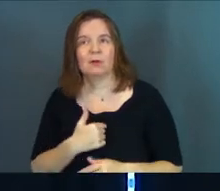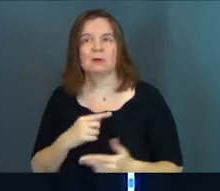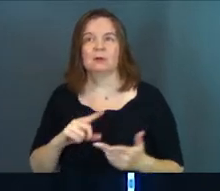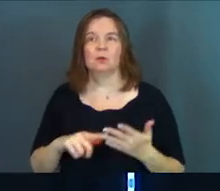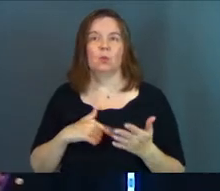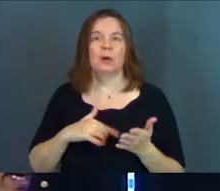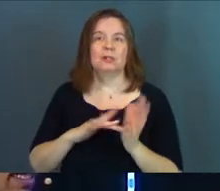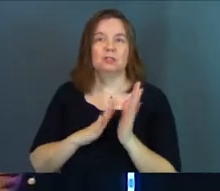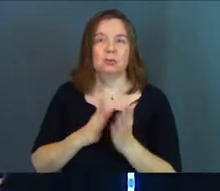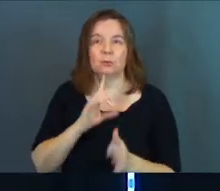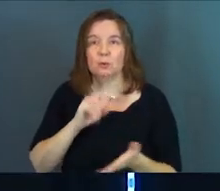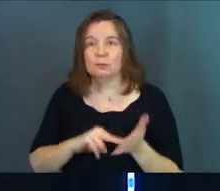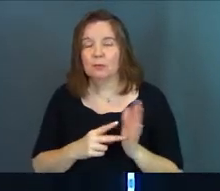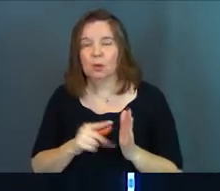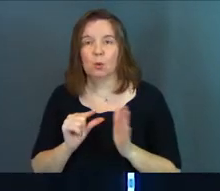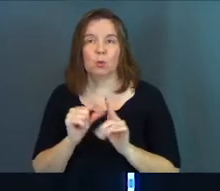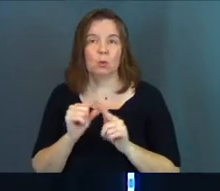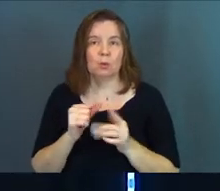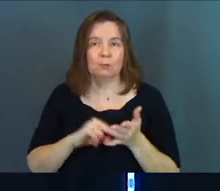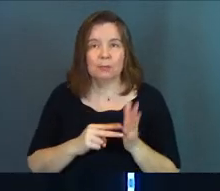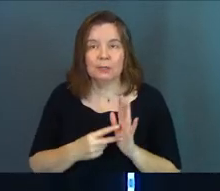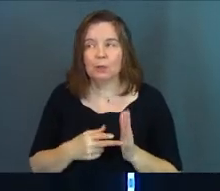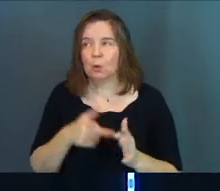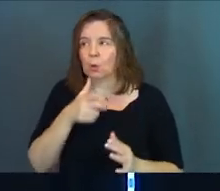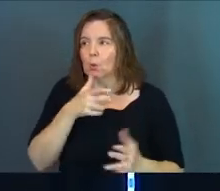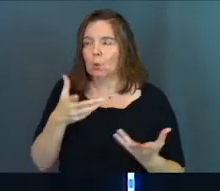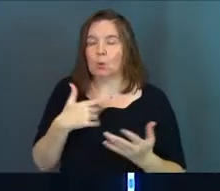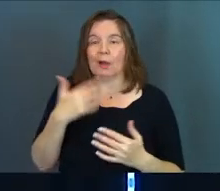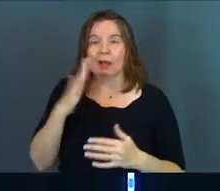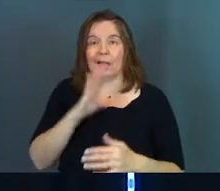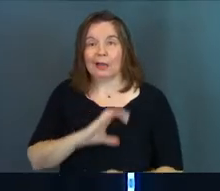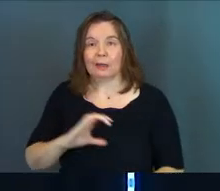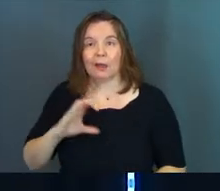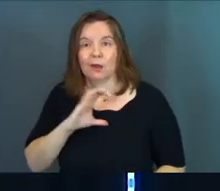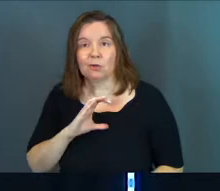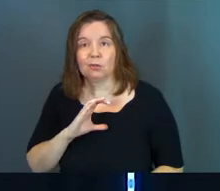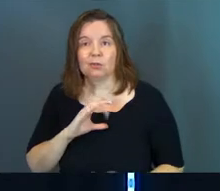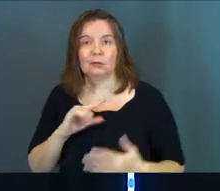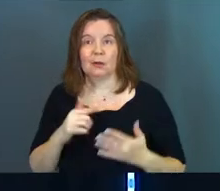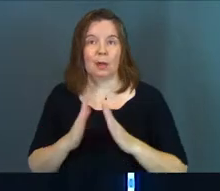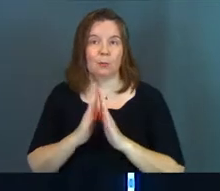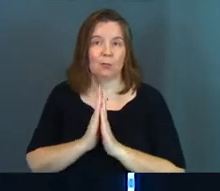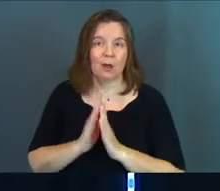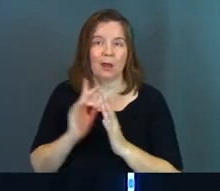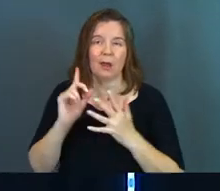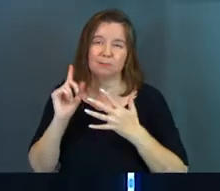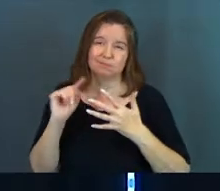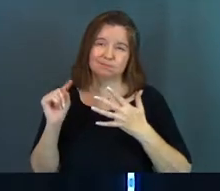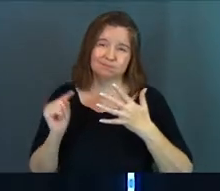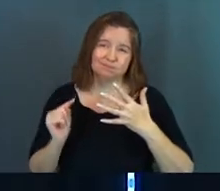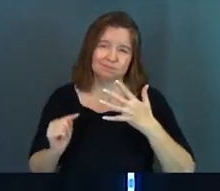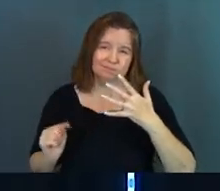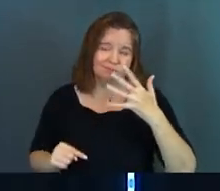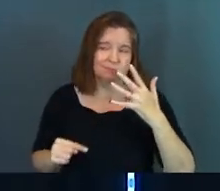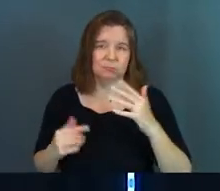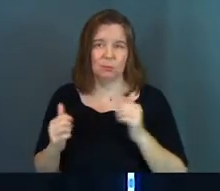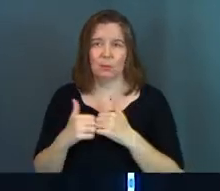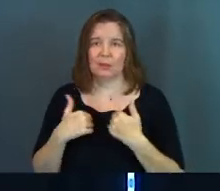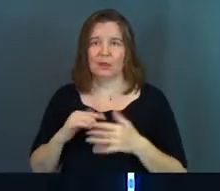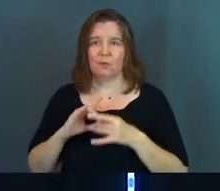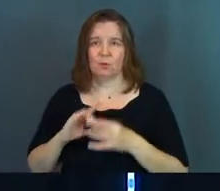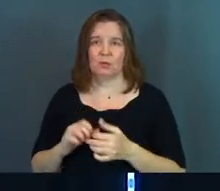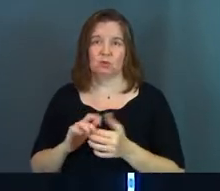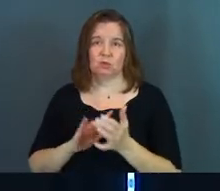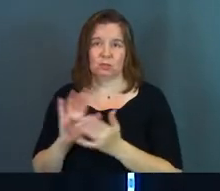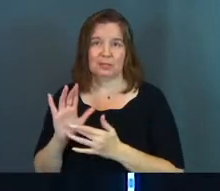what his scripture really is, what his word is, what God's character is, what about praying, what about all these different things that come with having a